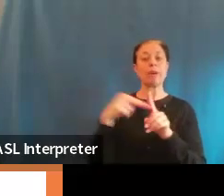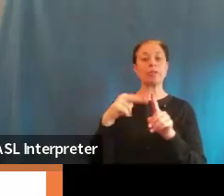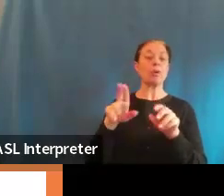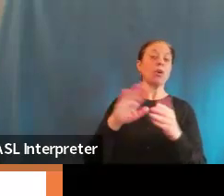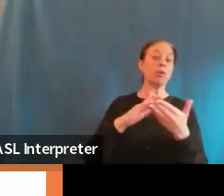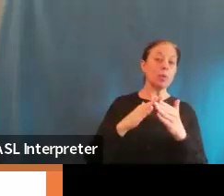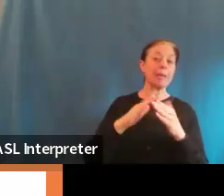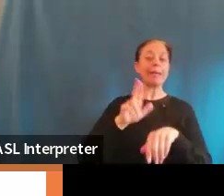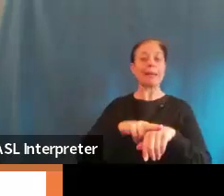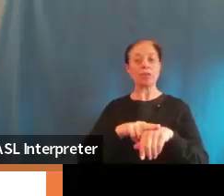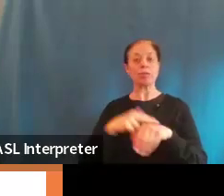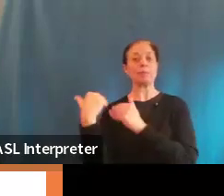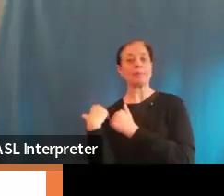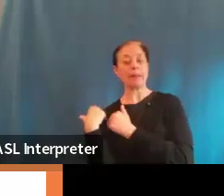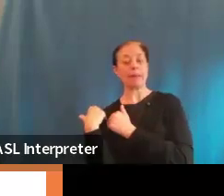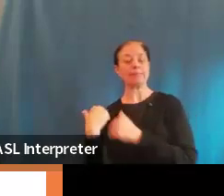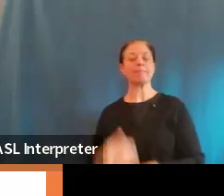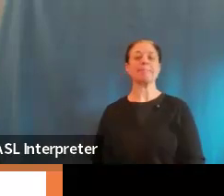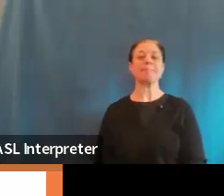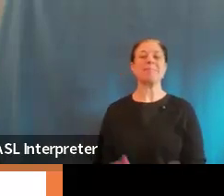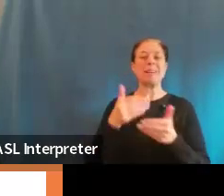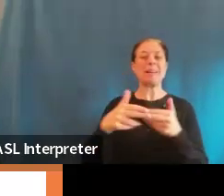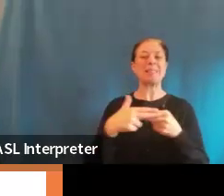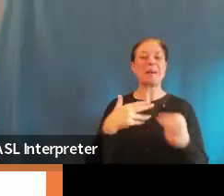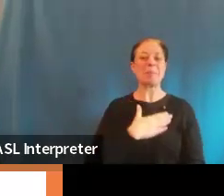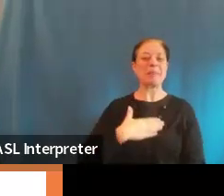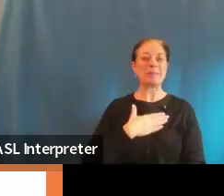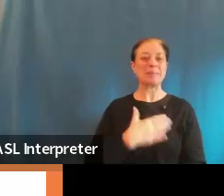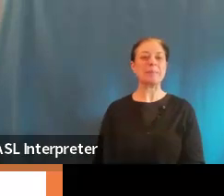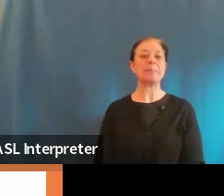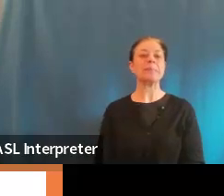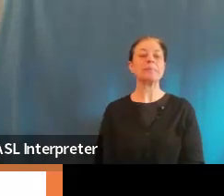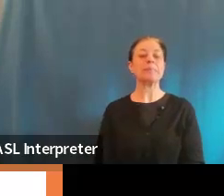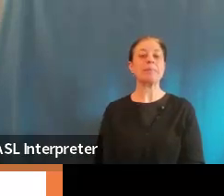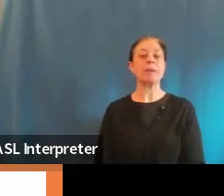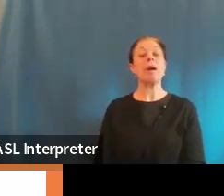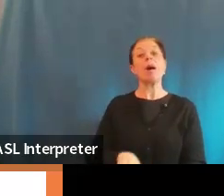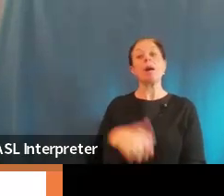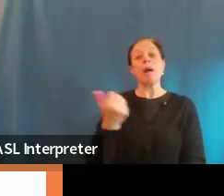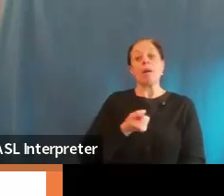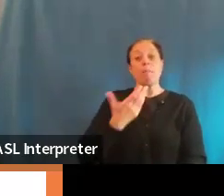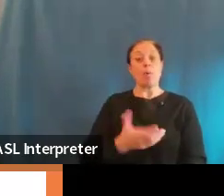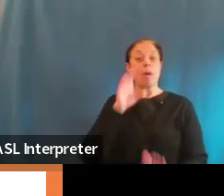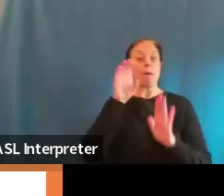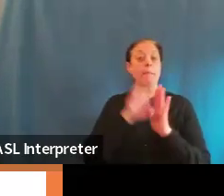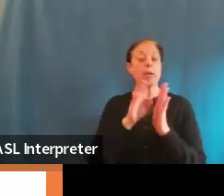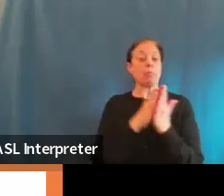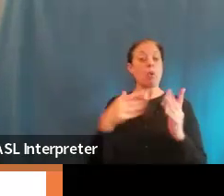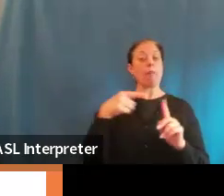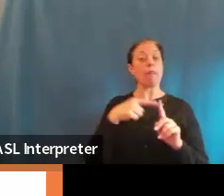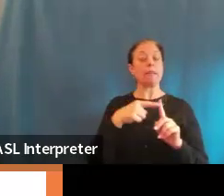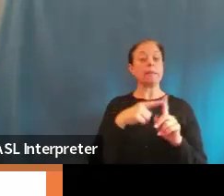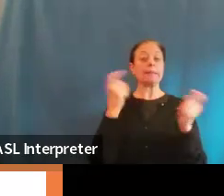nature, and responsibility. Next slide, please. Another poetic picture book. This picture